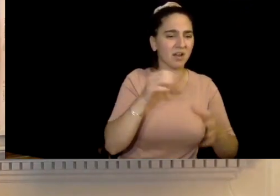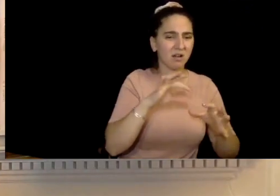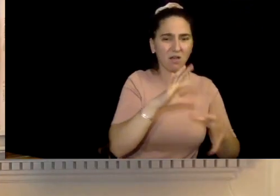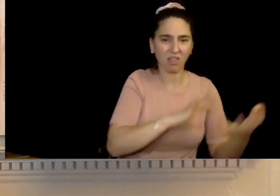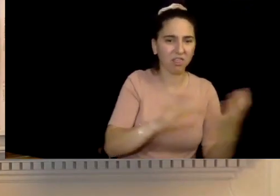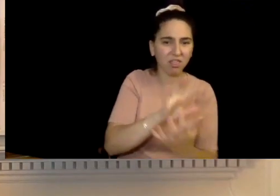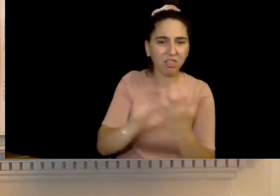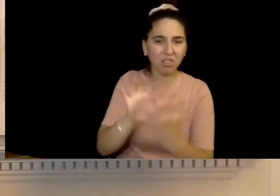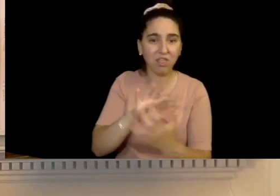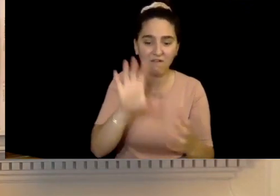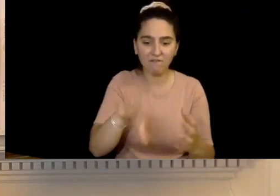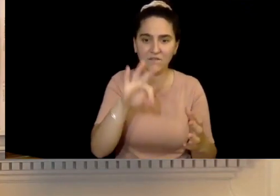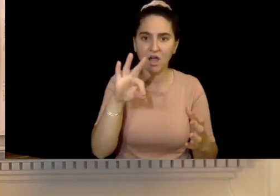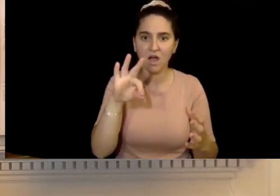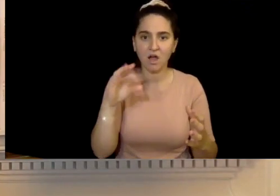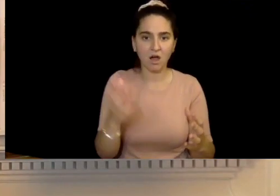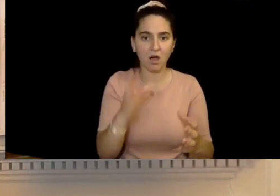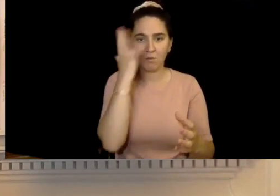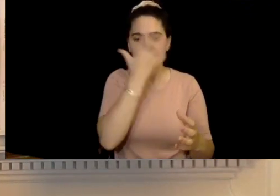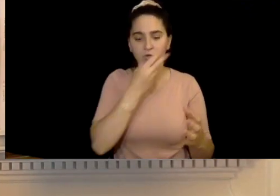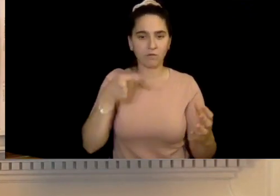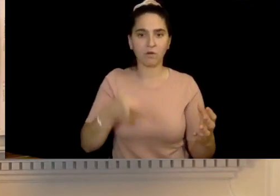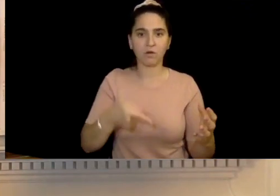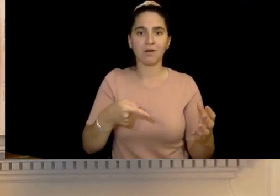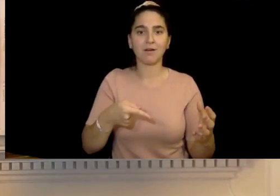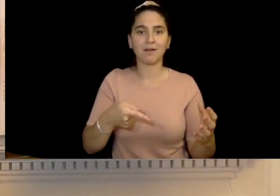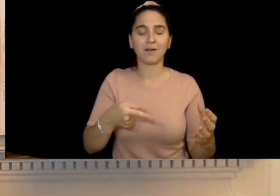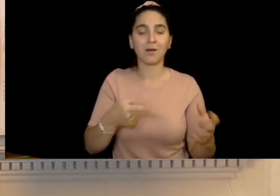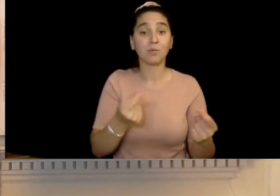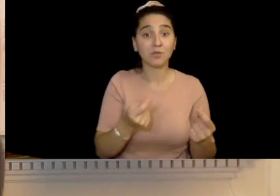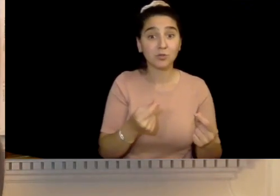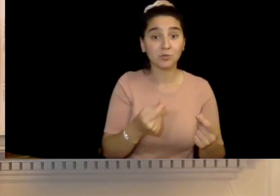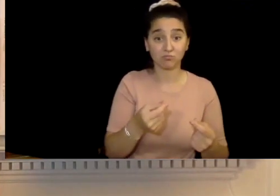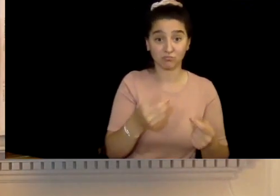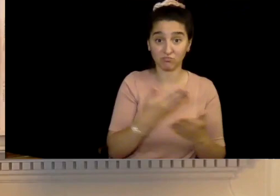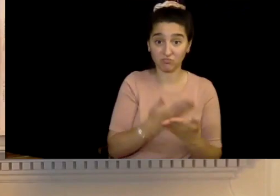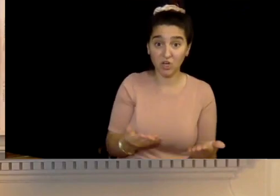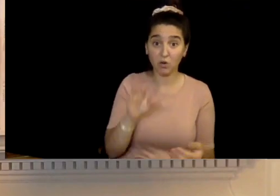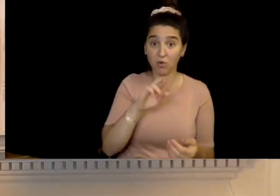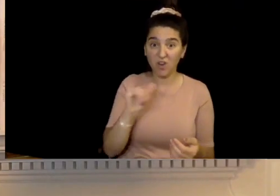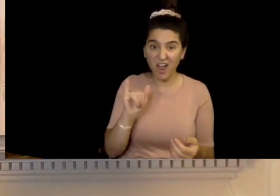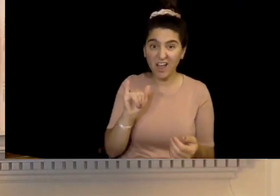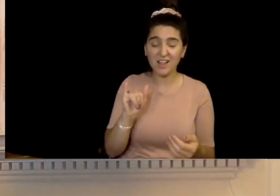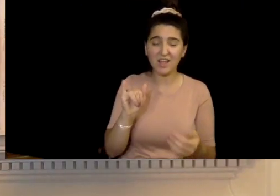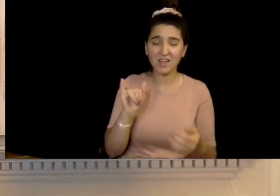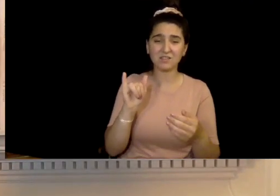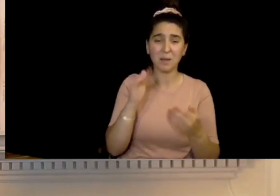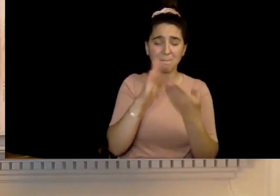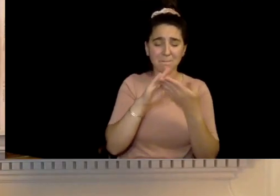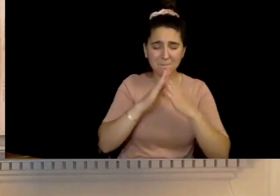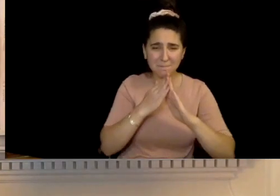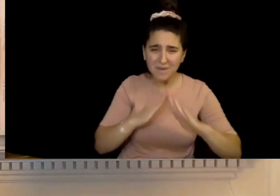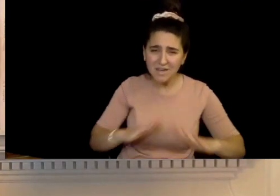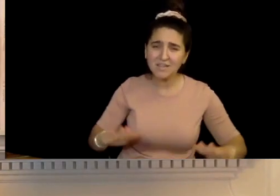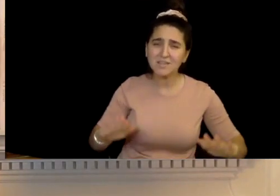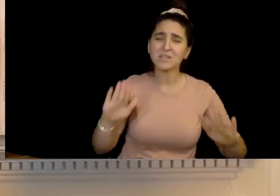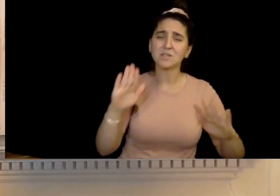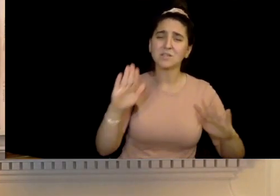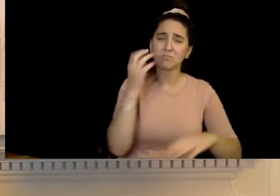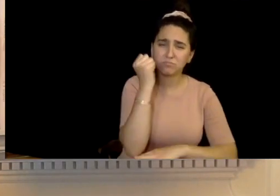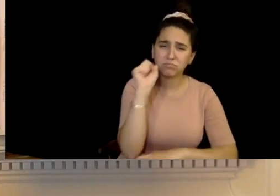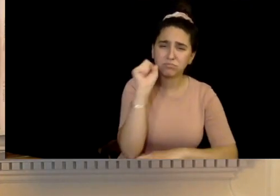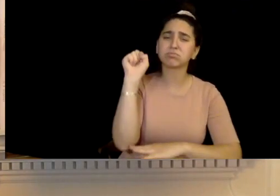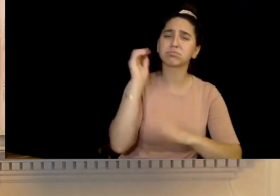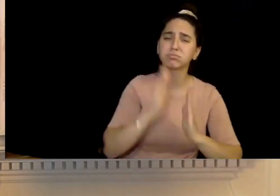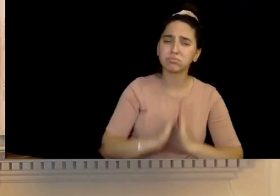more lovely from this chaos. This past week in Rhode Island, following days of peaceful demonstration and a night of destruction,